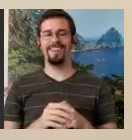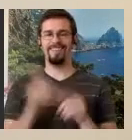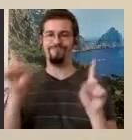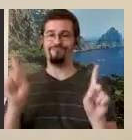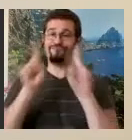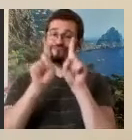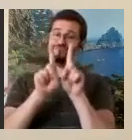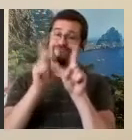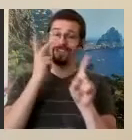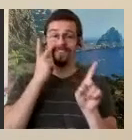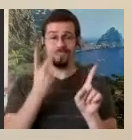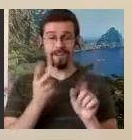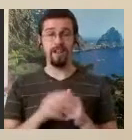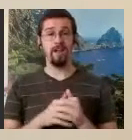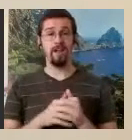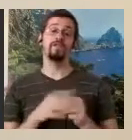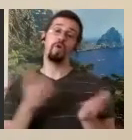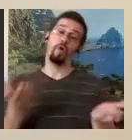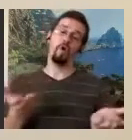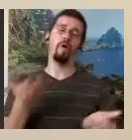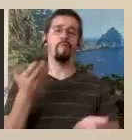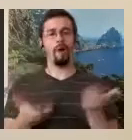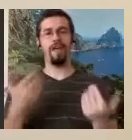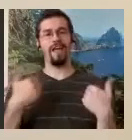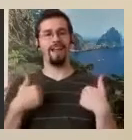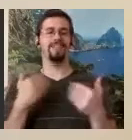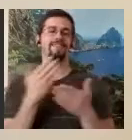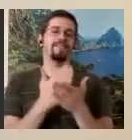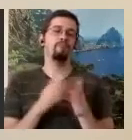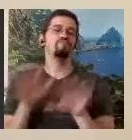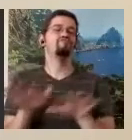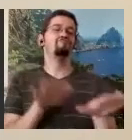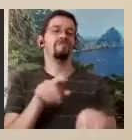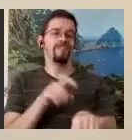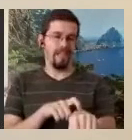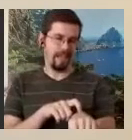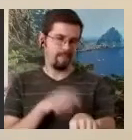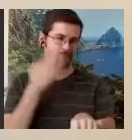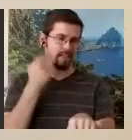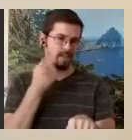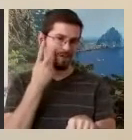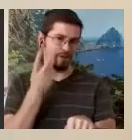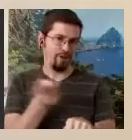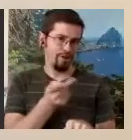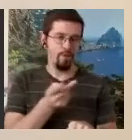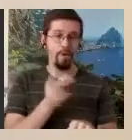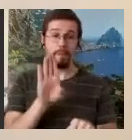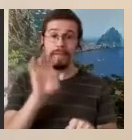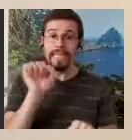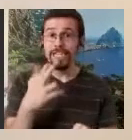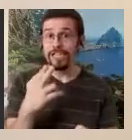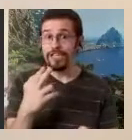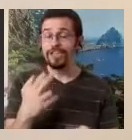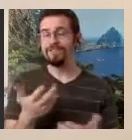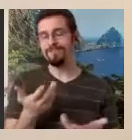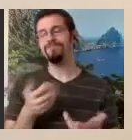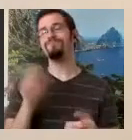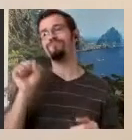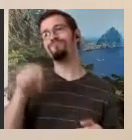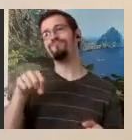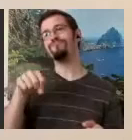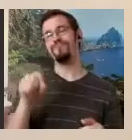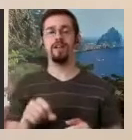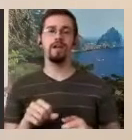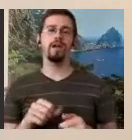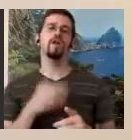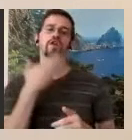So you must have had some relaxed time after the defense, didn't you? Yes, I did. That's good. I'm so glad.